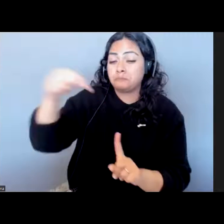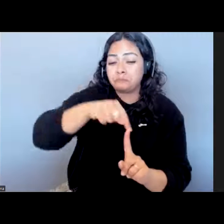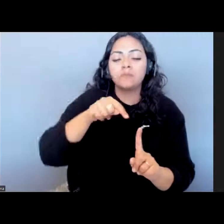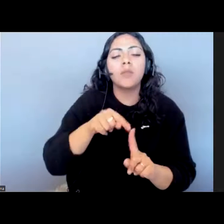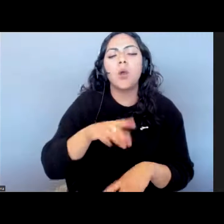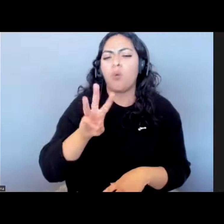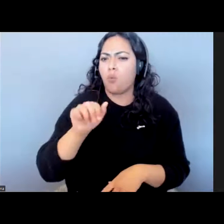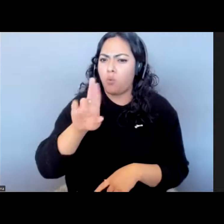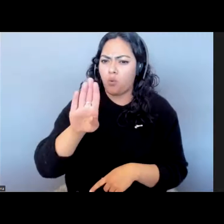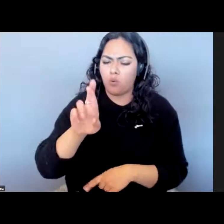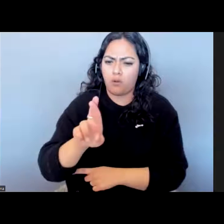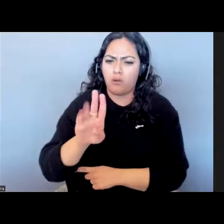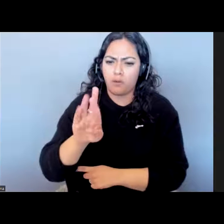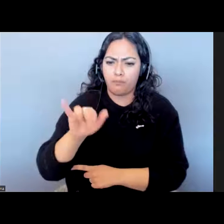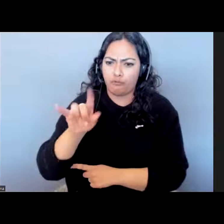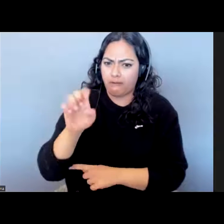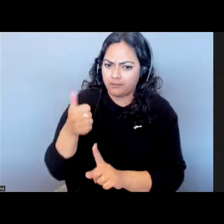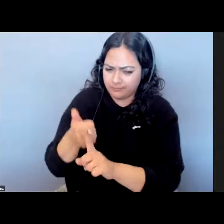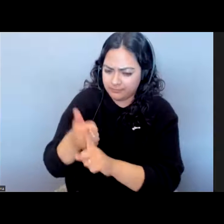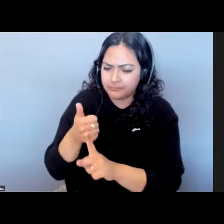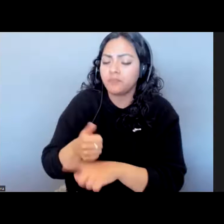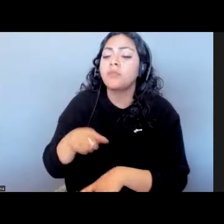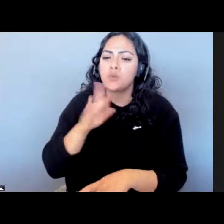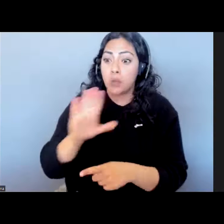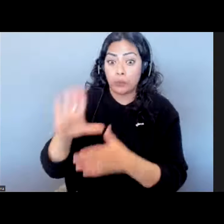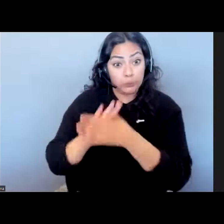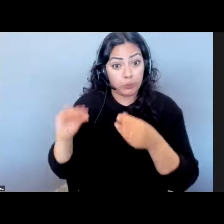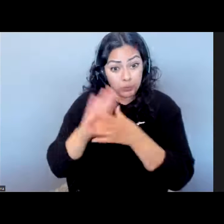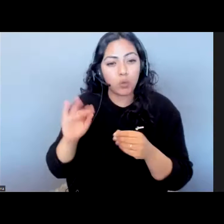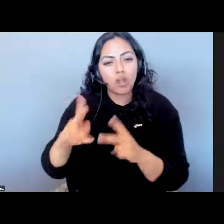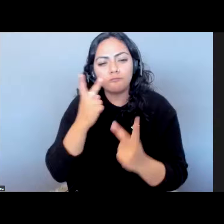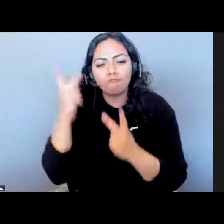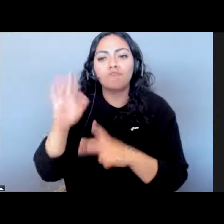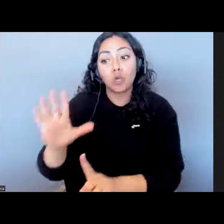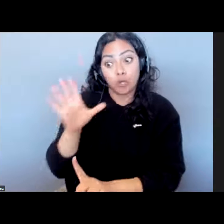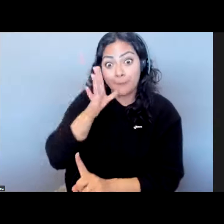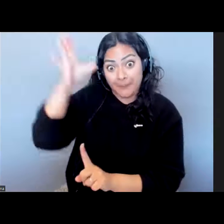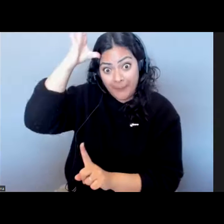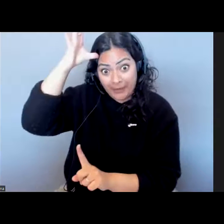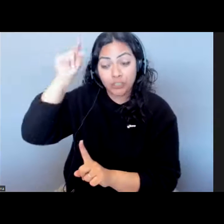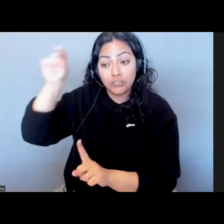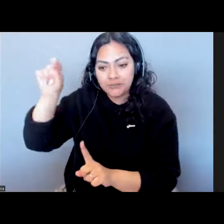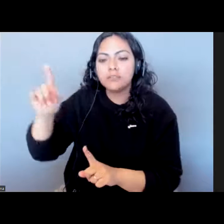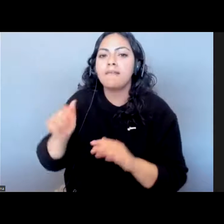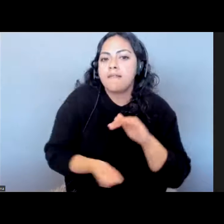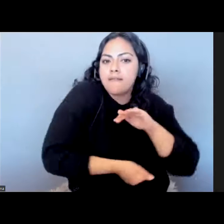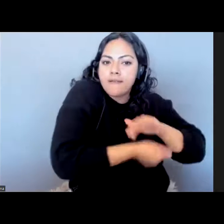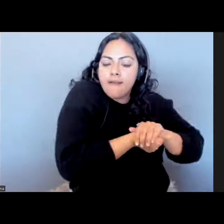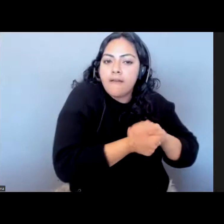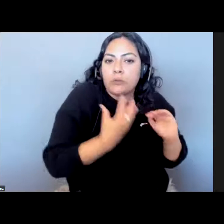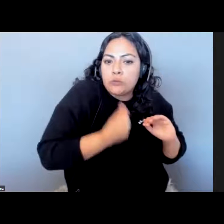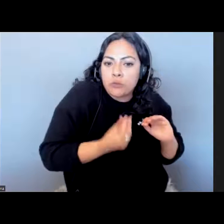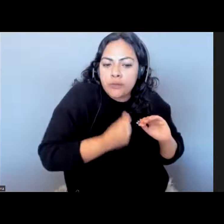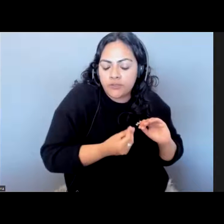going to be implementing her story about her parents that harbored Jewish